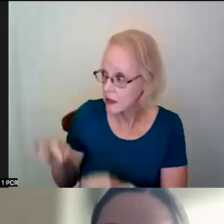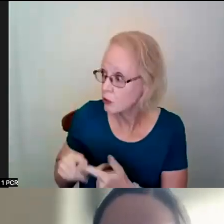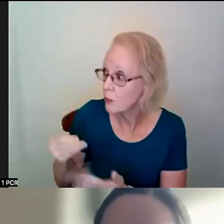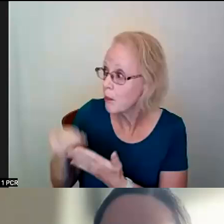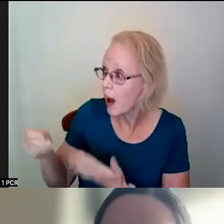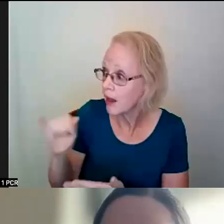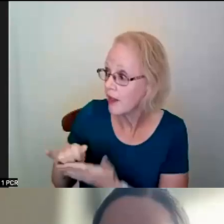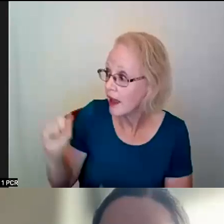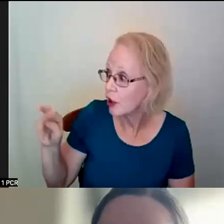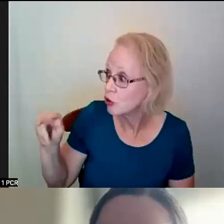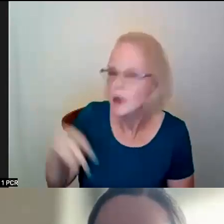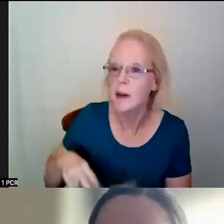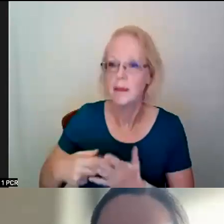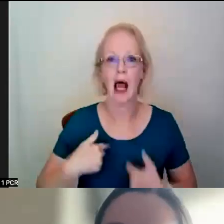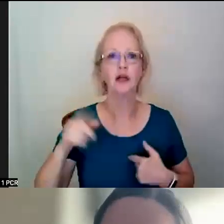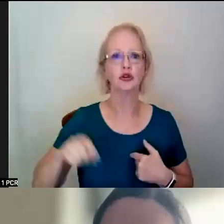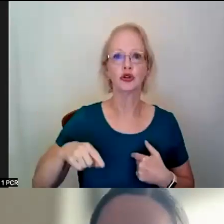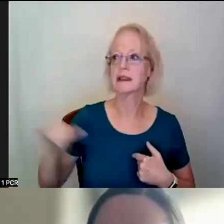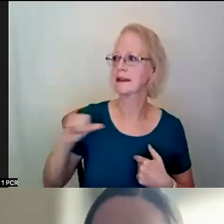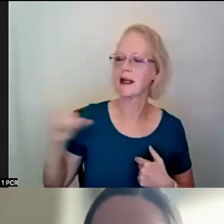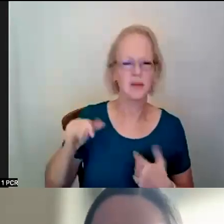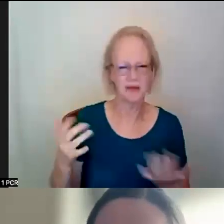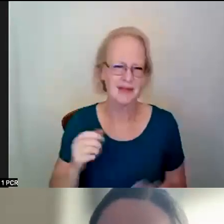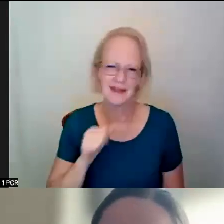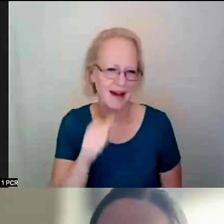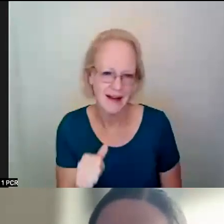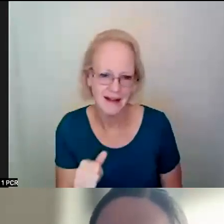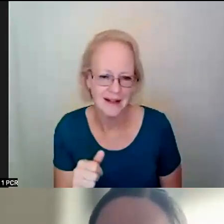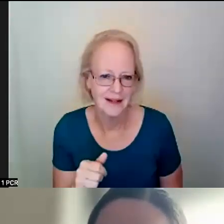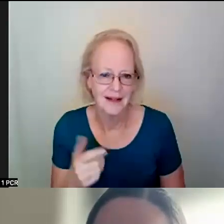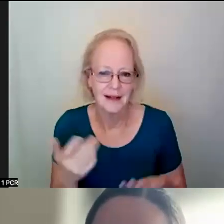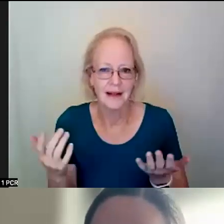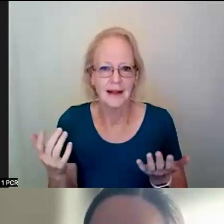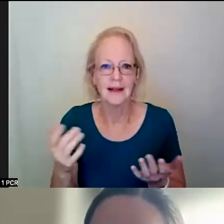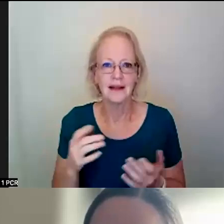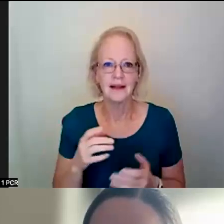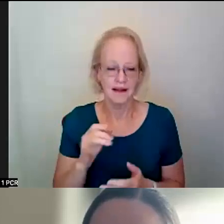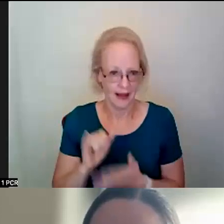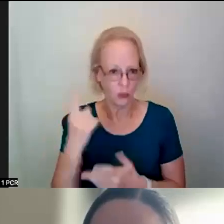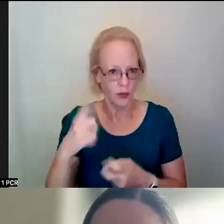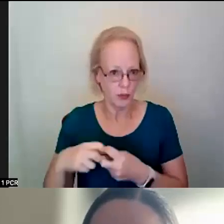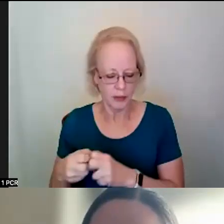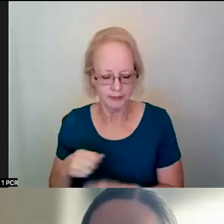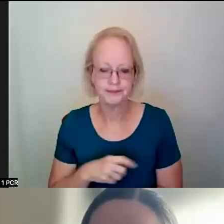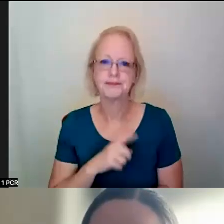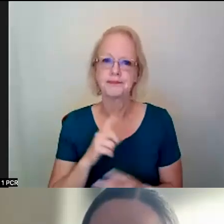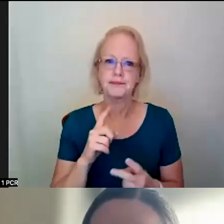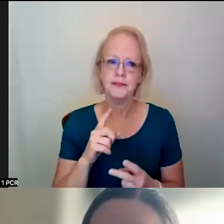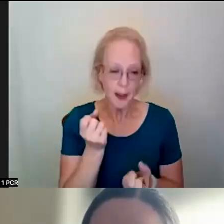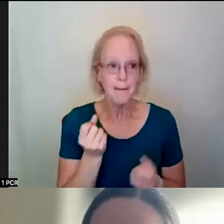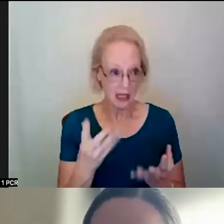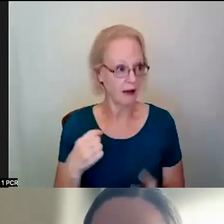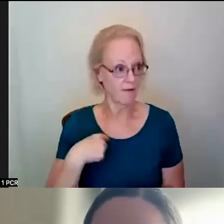should or should not. So that's an issue. I think many of us here in a